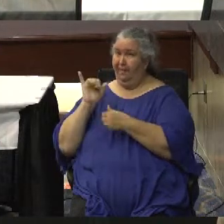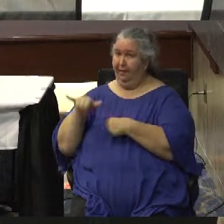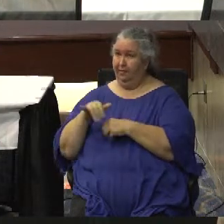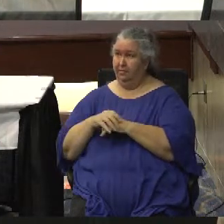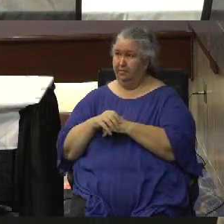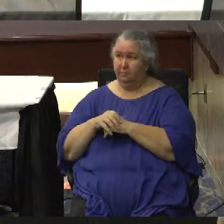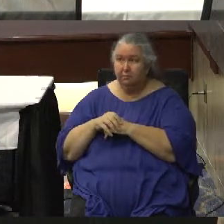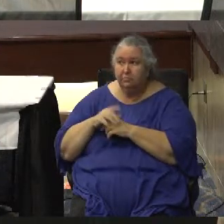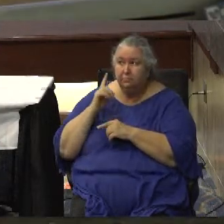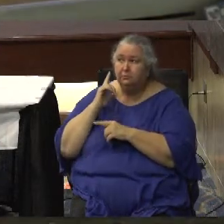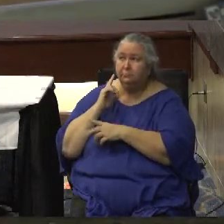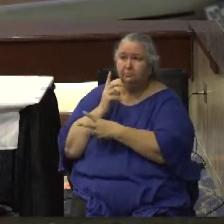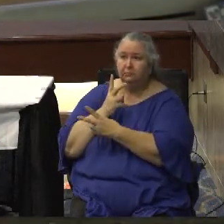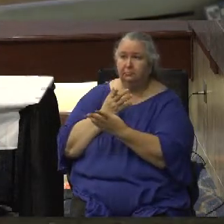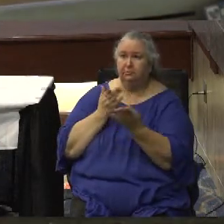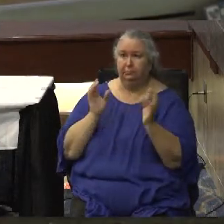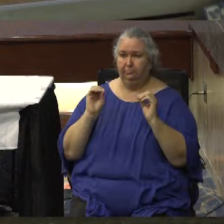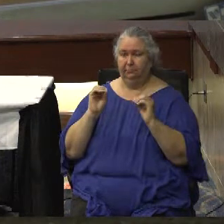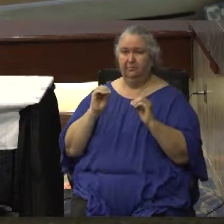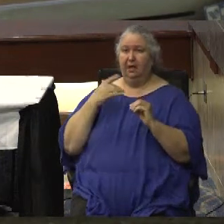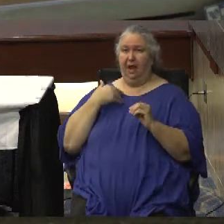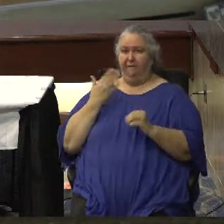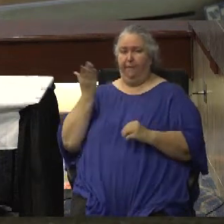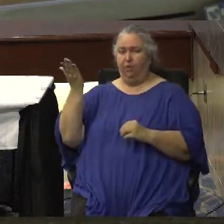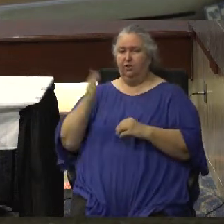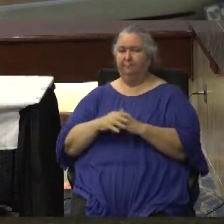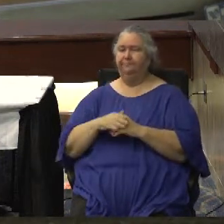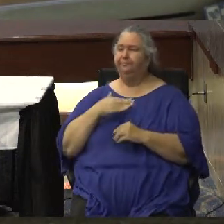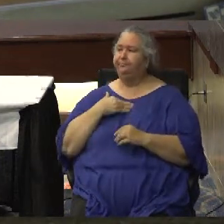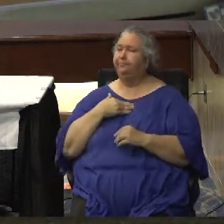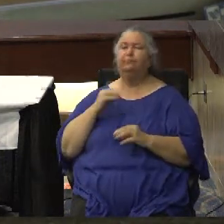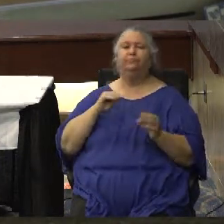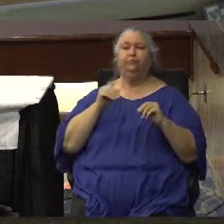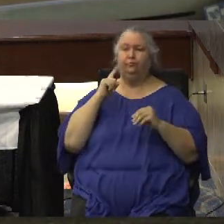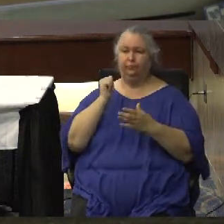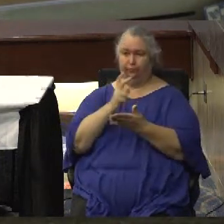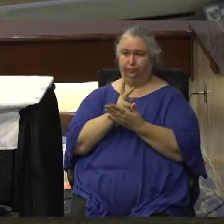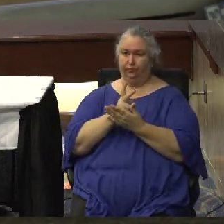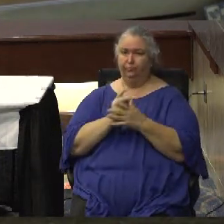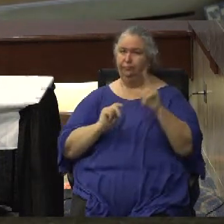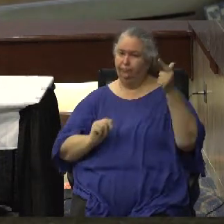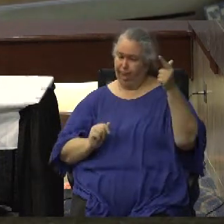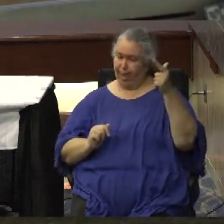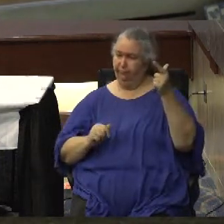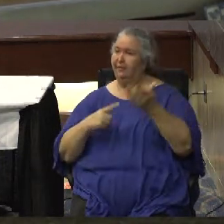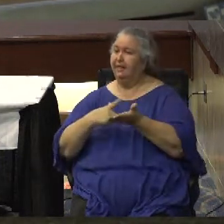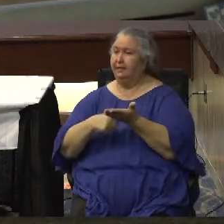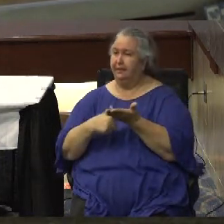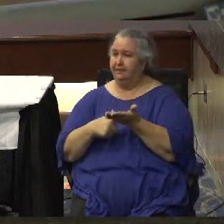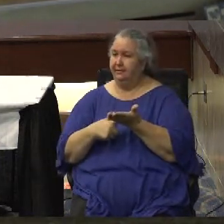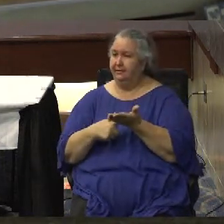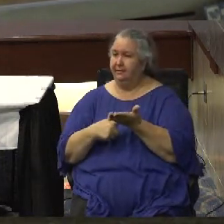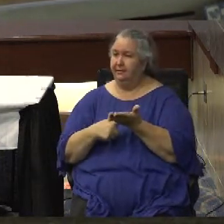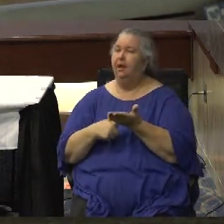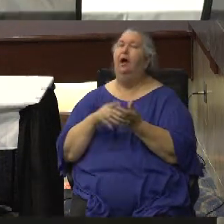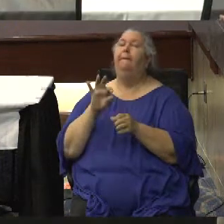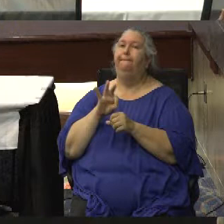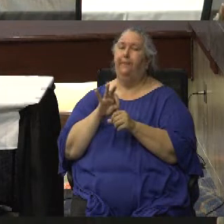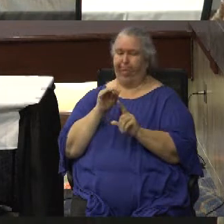Seeing no speakers, we will close the public hearing. Is there a motion? I'll move for approval. Second. Any discussion? Please poll the